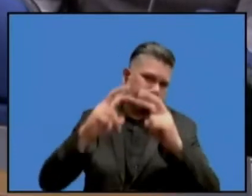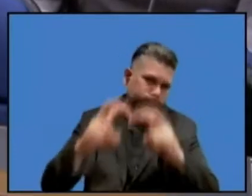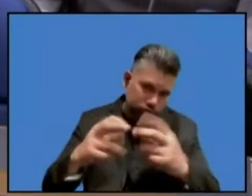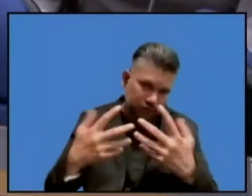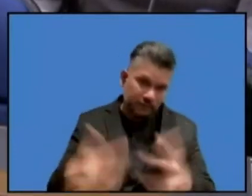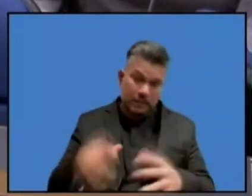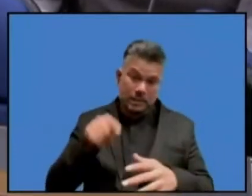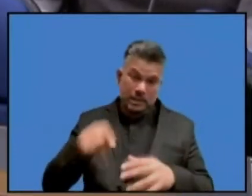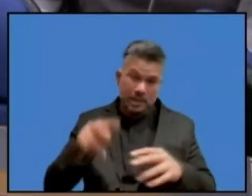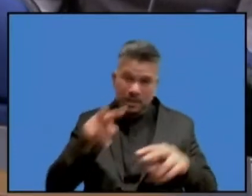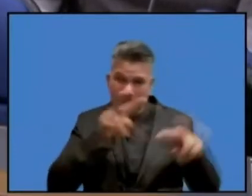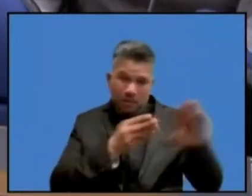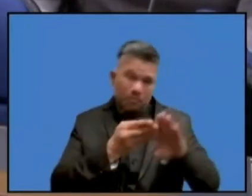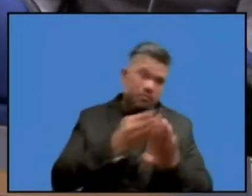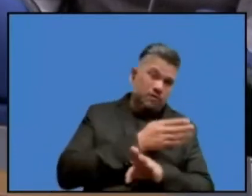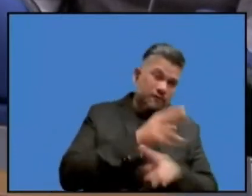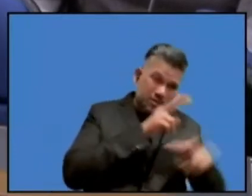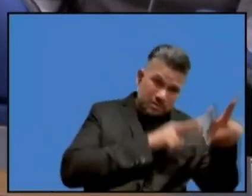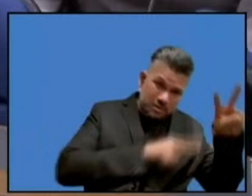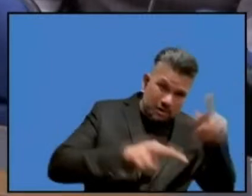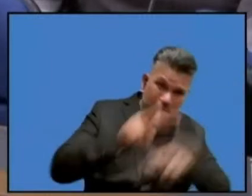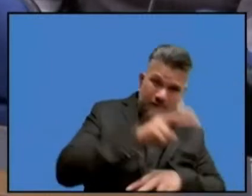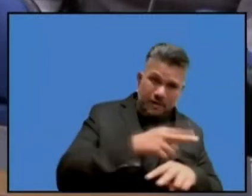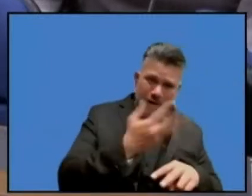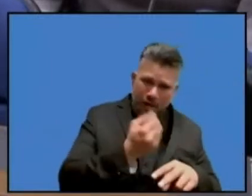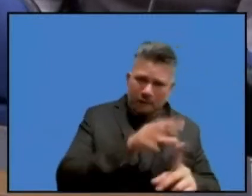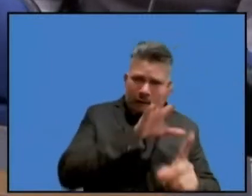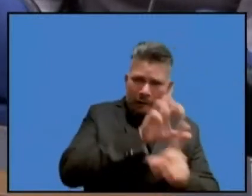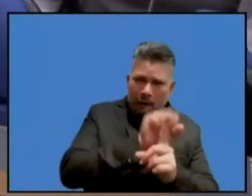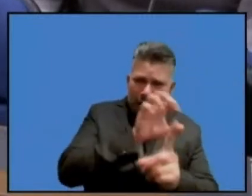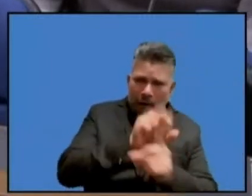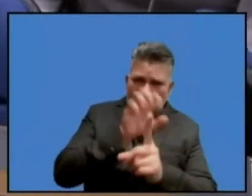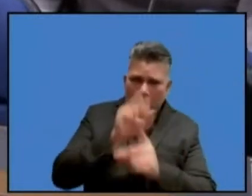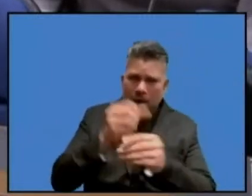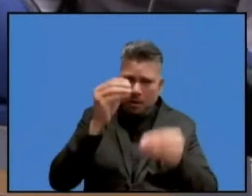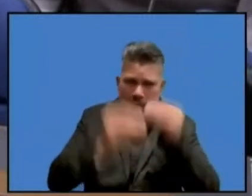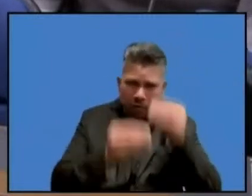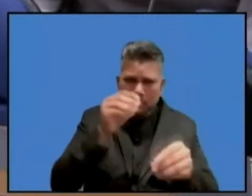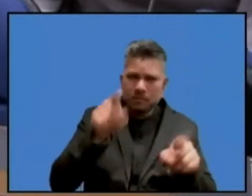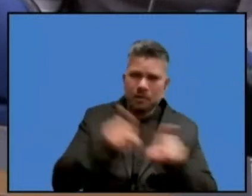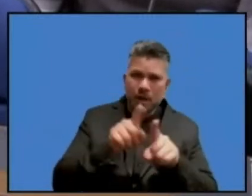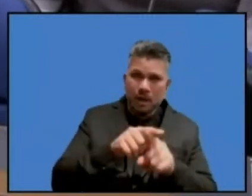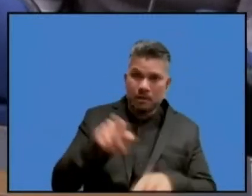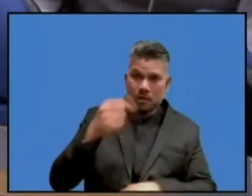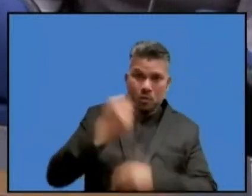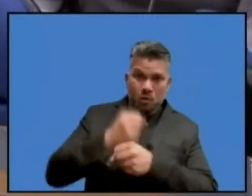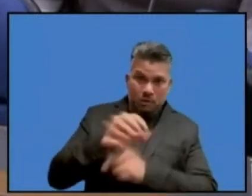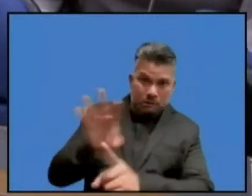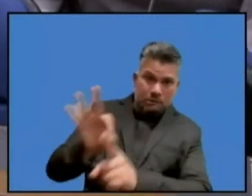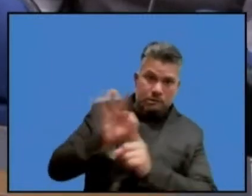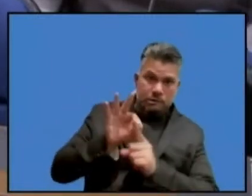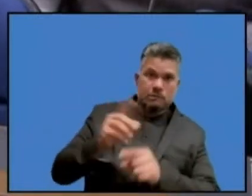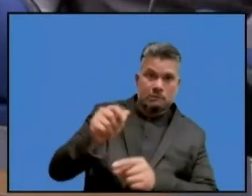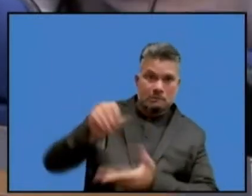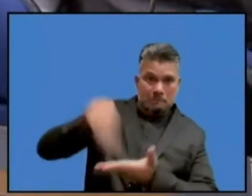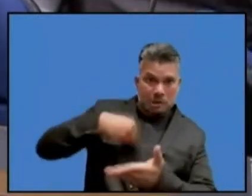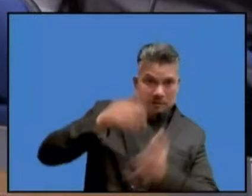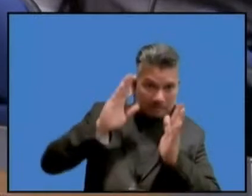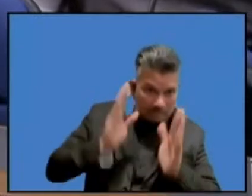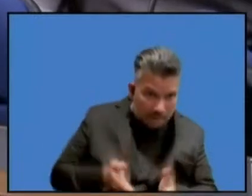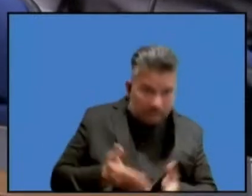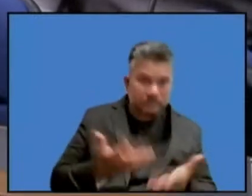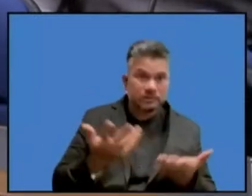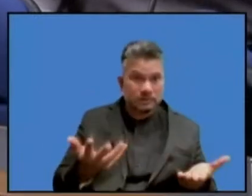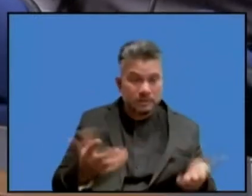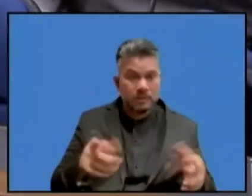at identifying issues related to recruitment costs, promoting fair and effective recruitment policy for